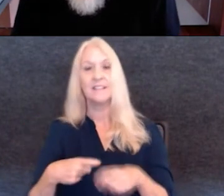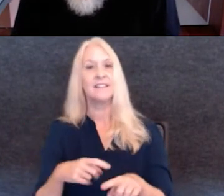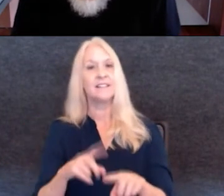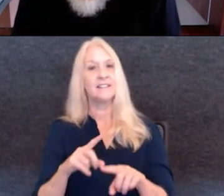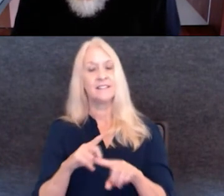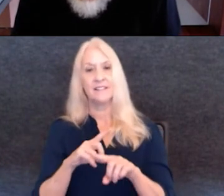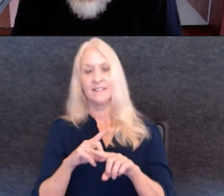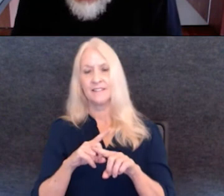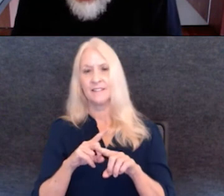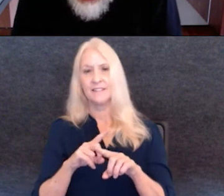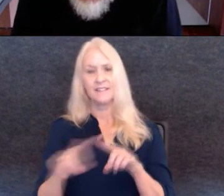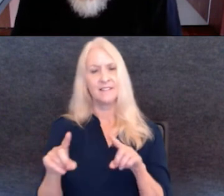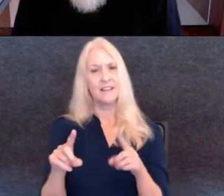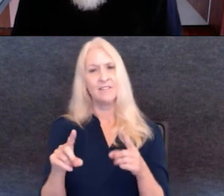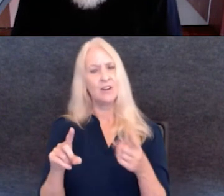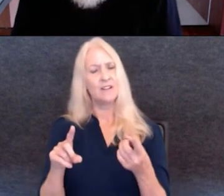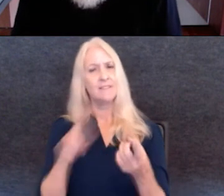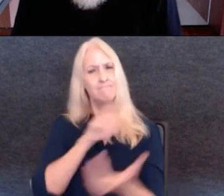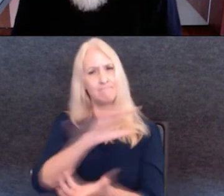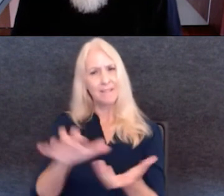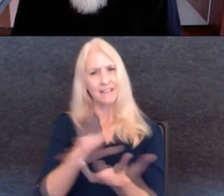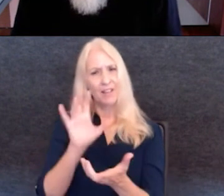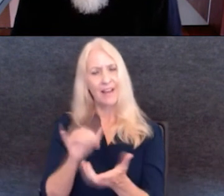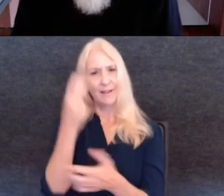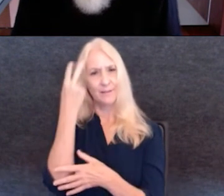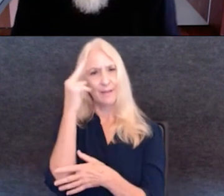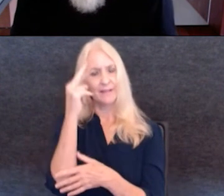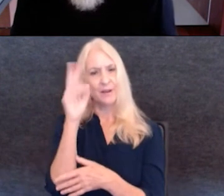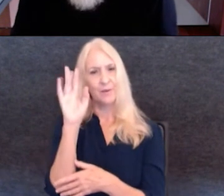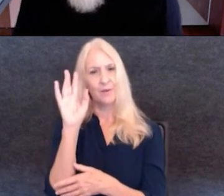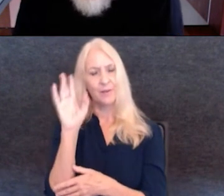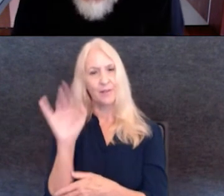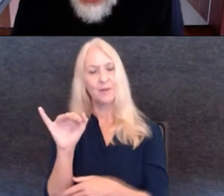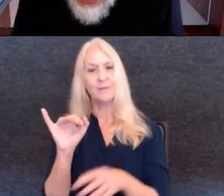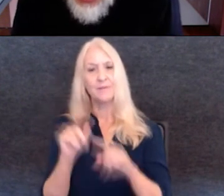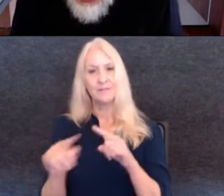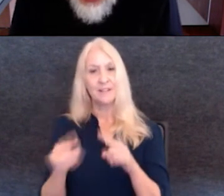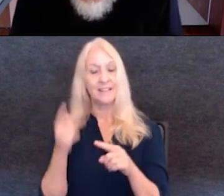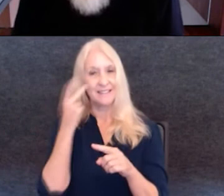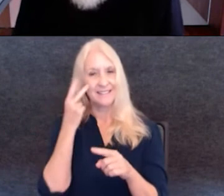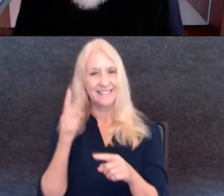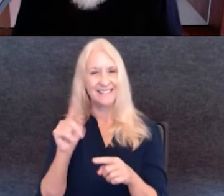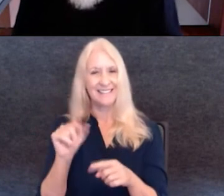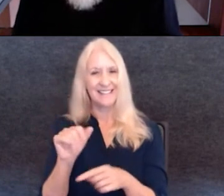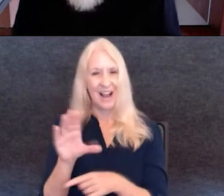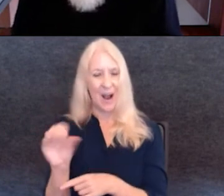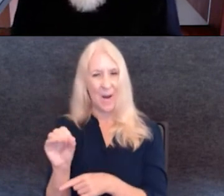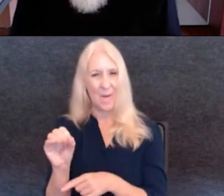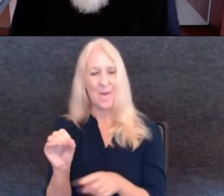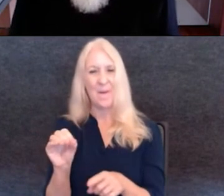the essence of what Mexico was. So those contrasts, no? Here you see tacos, yeah. Tacos al